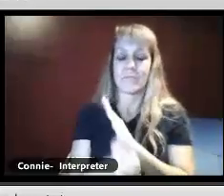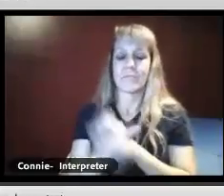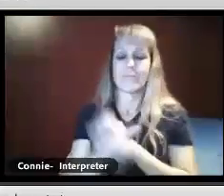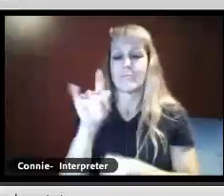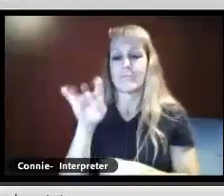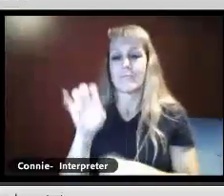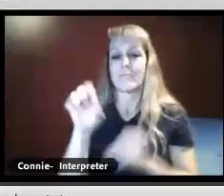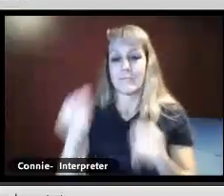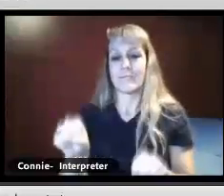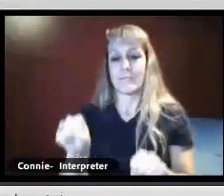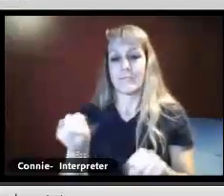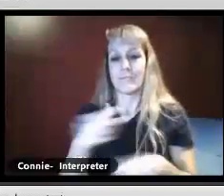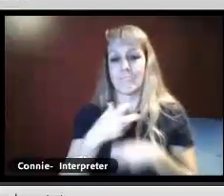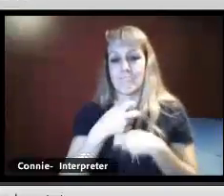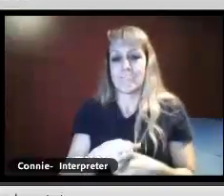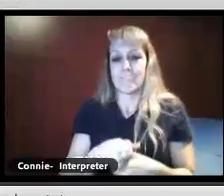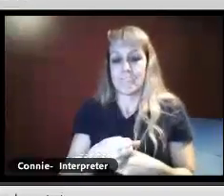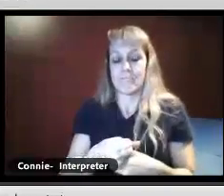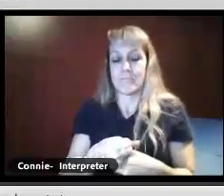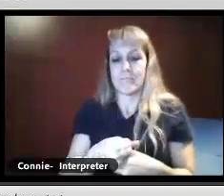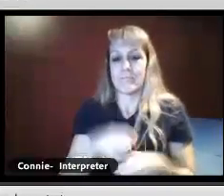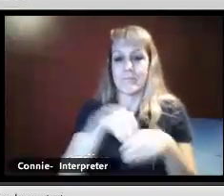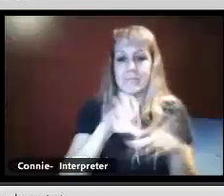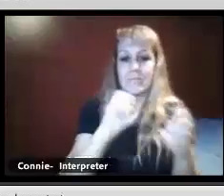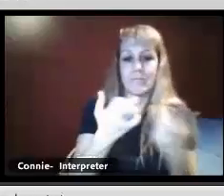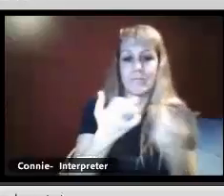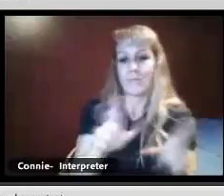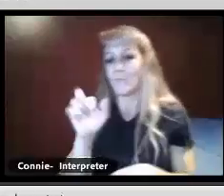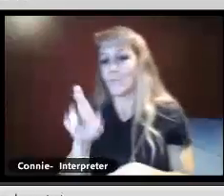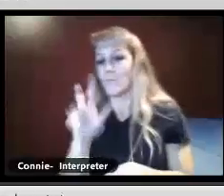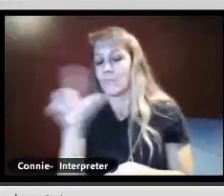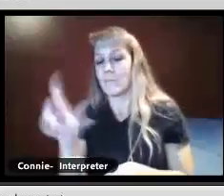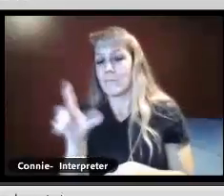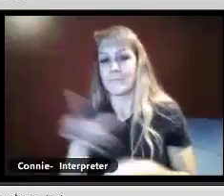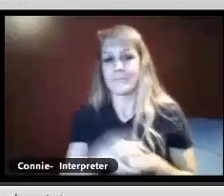bringing into your library or classroom.